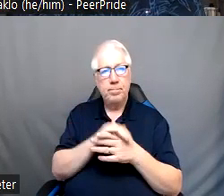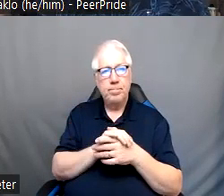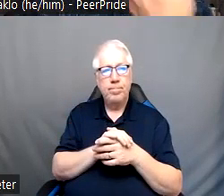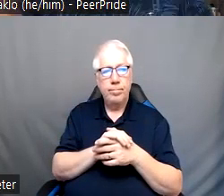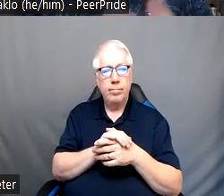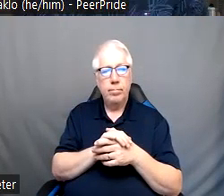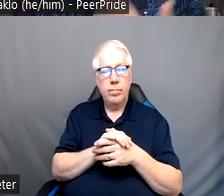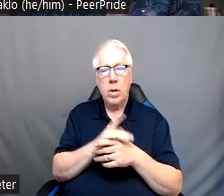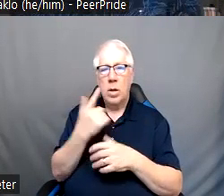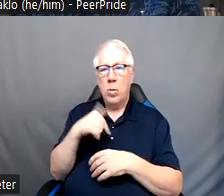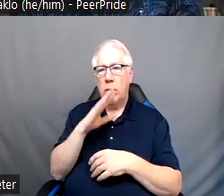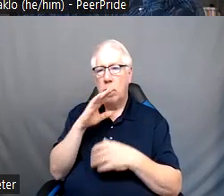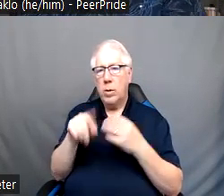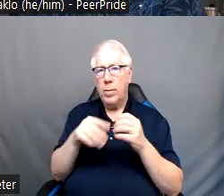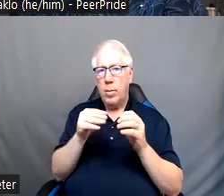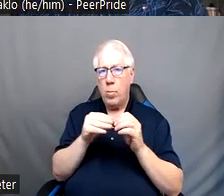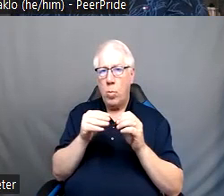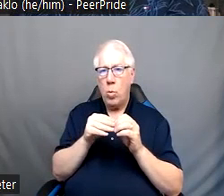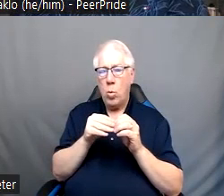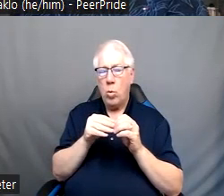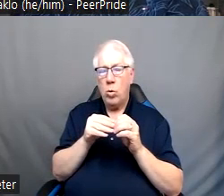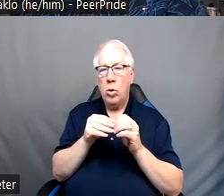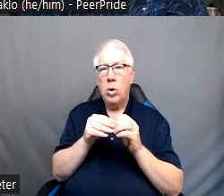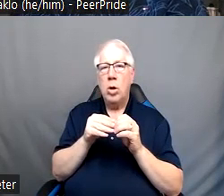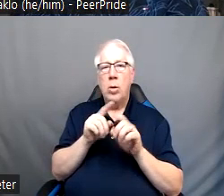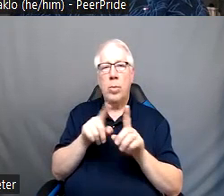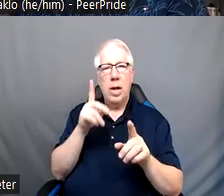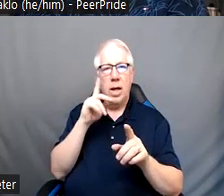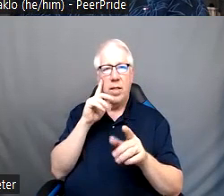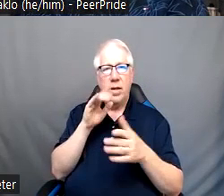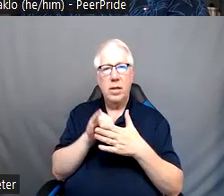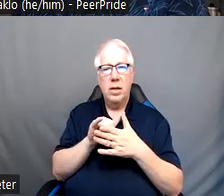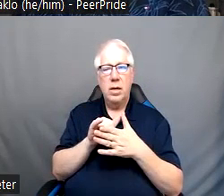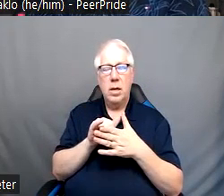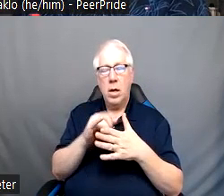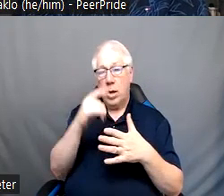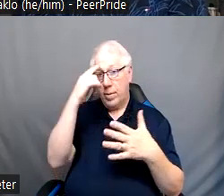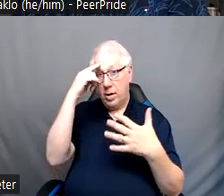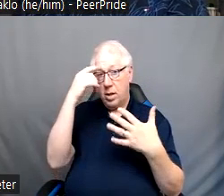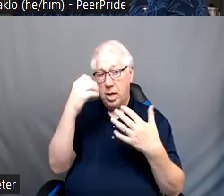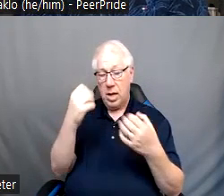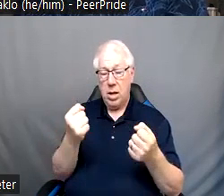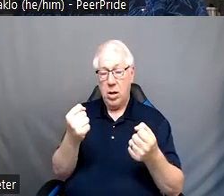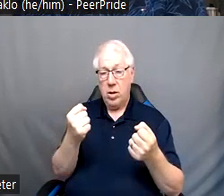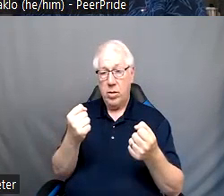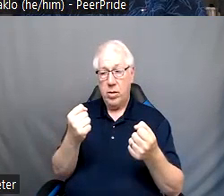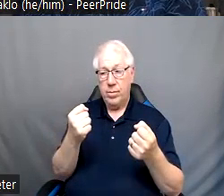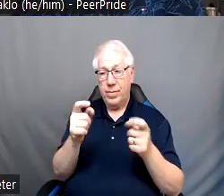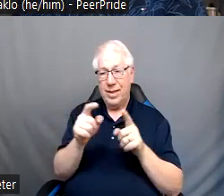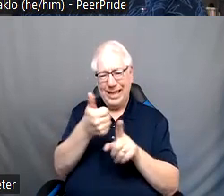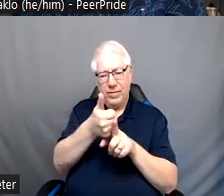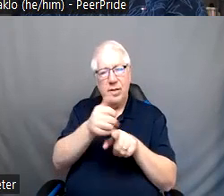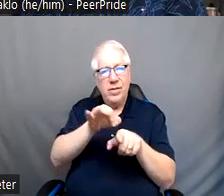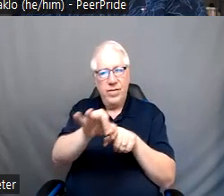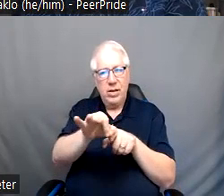and we can talk about this more in depth, but I think that mental health as a field,